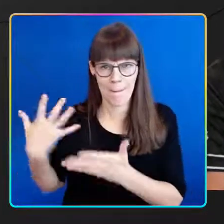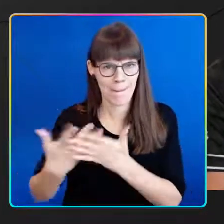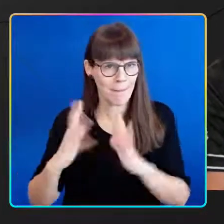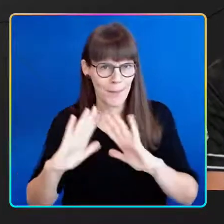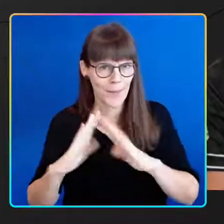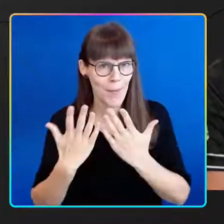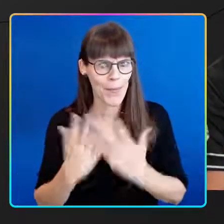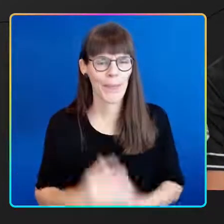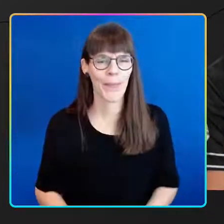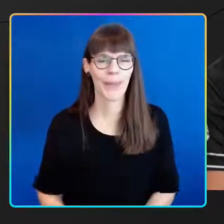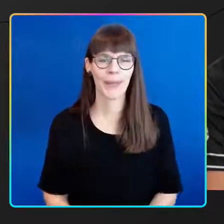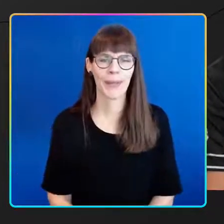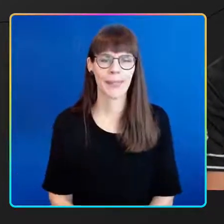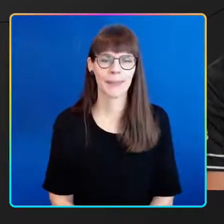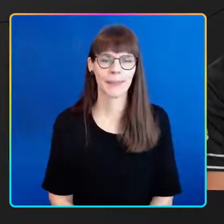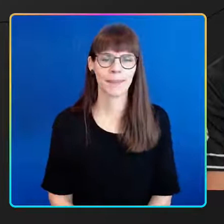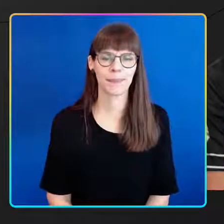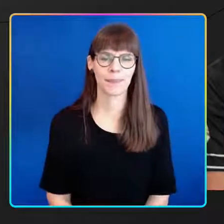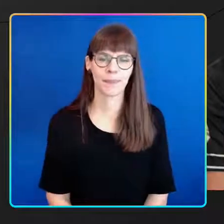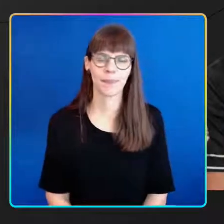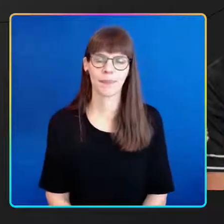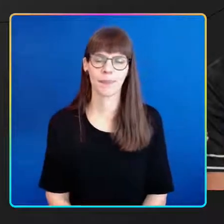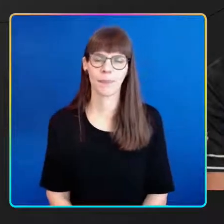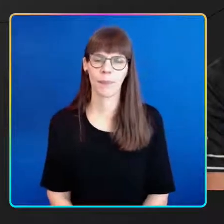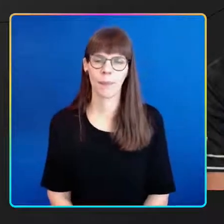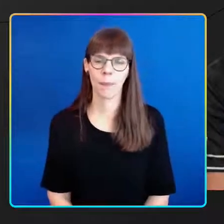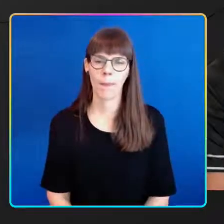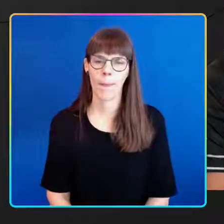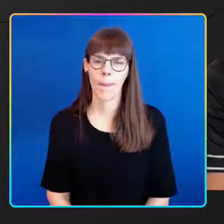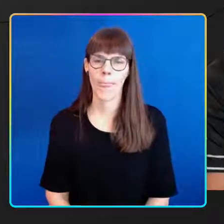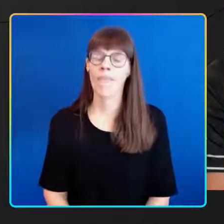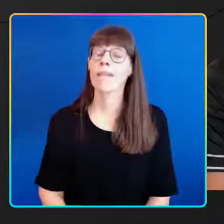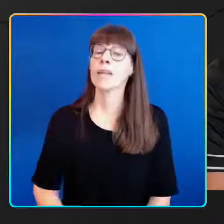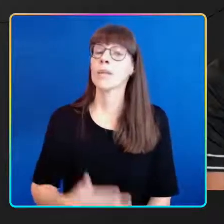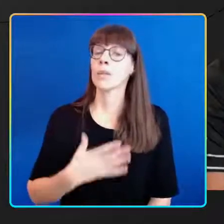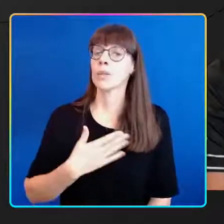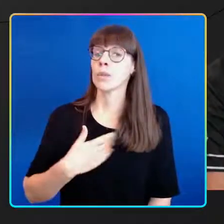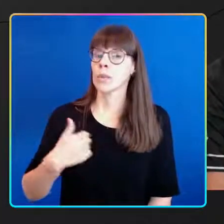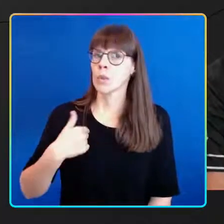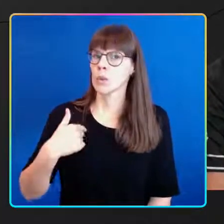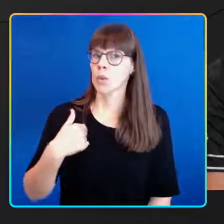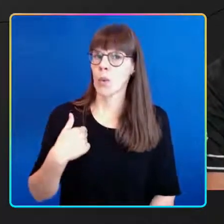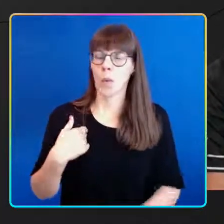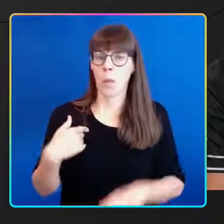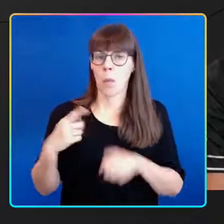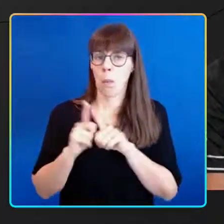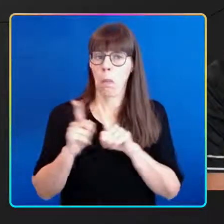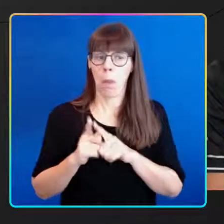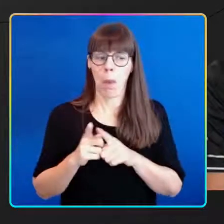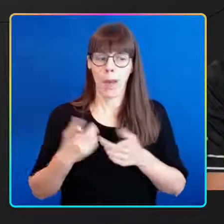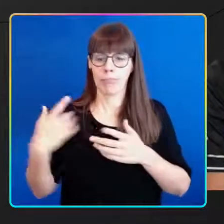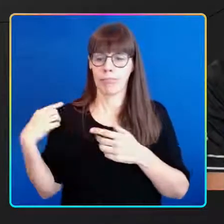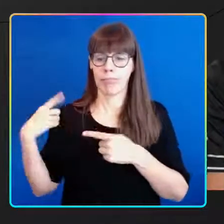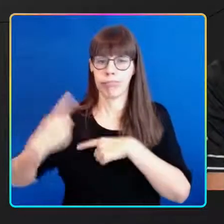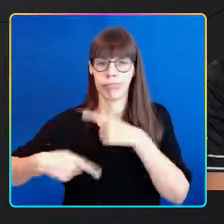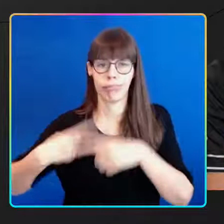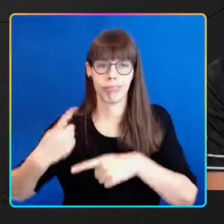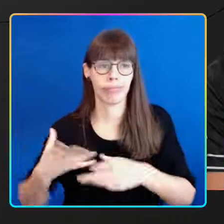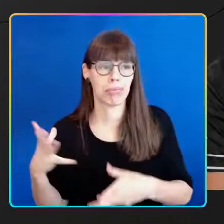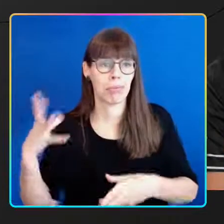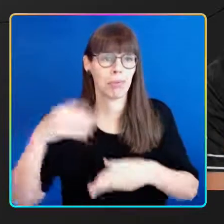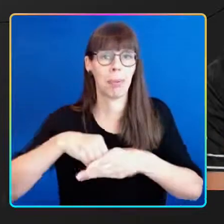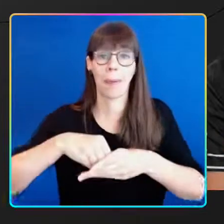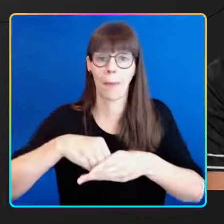Well, so I think that it has been a quite a natural journey because when I was a kid, I was really interested